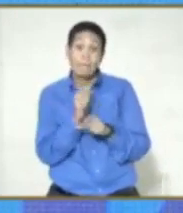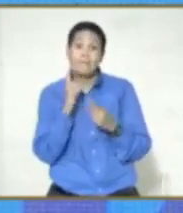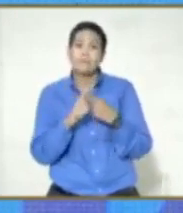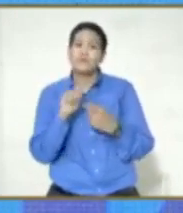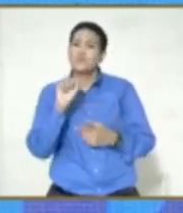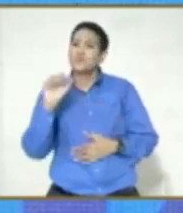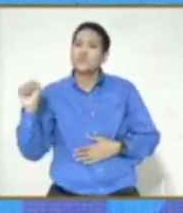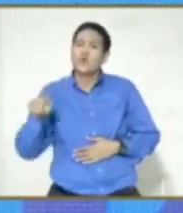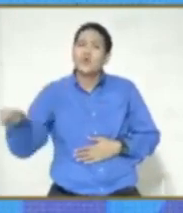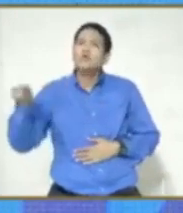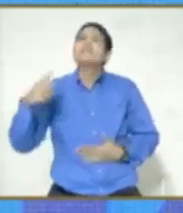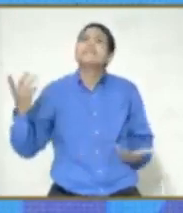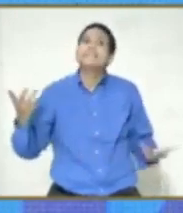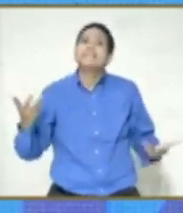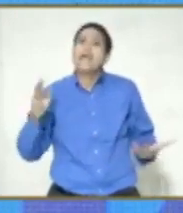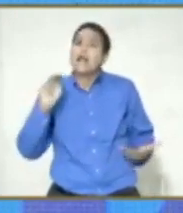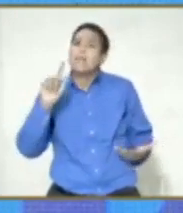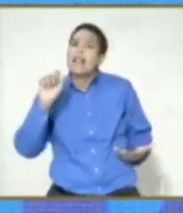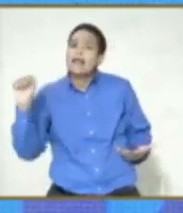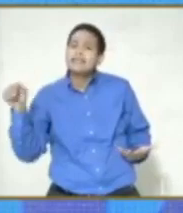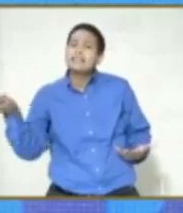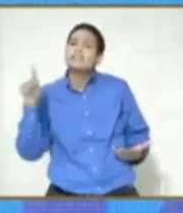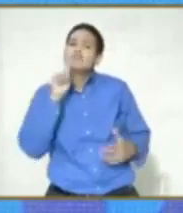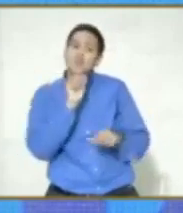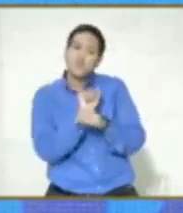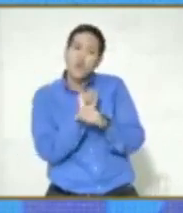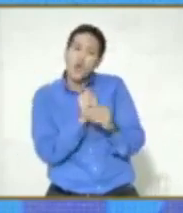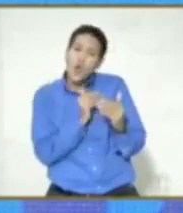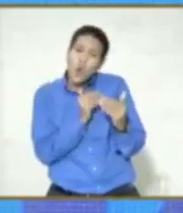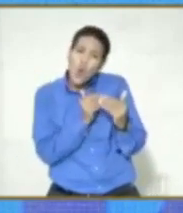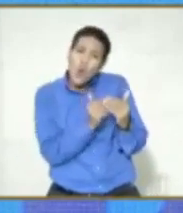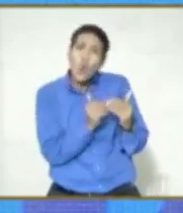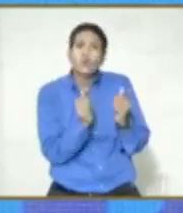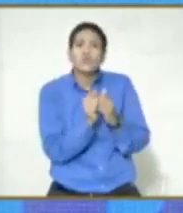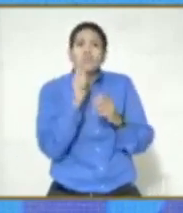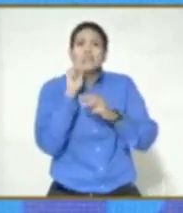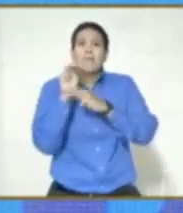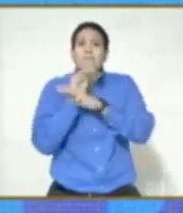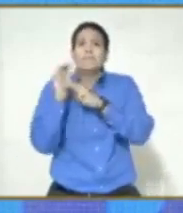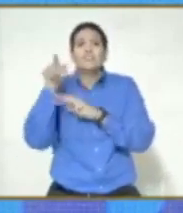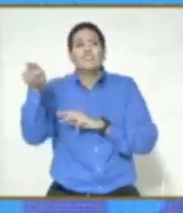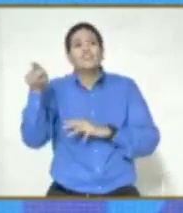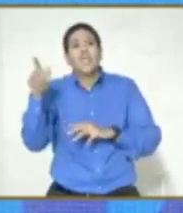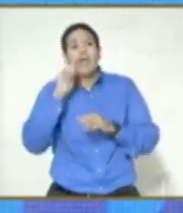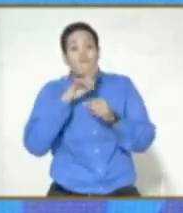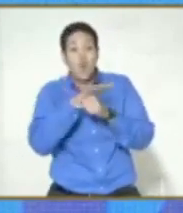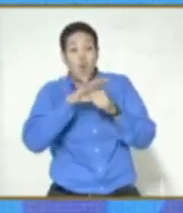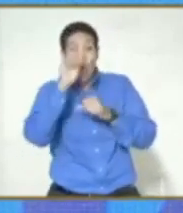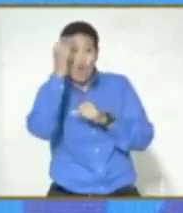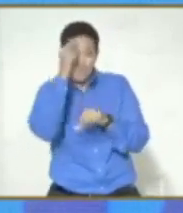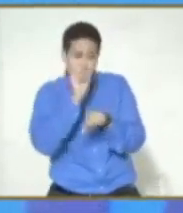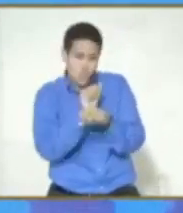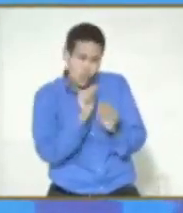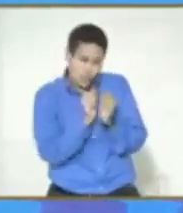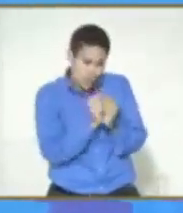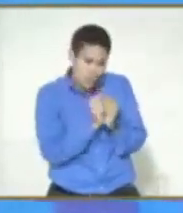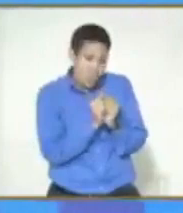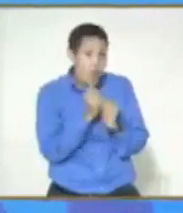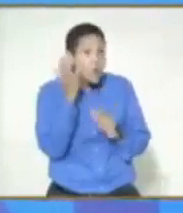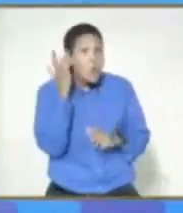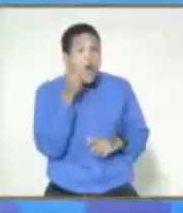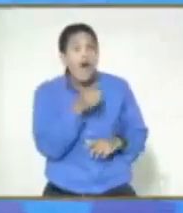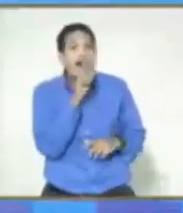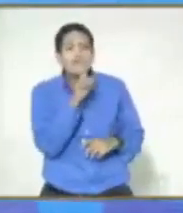Social Security also works closely with the Ministry of Local Government, because there